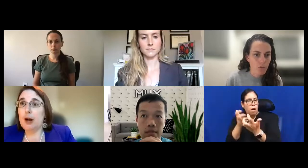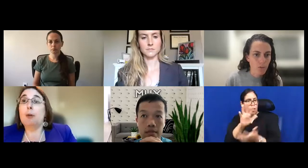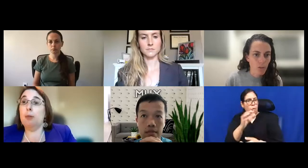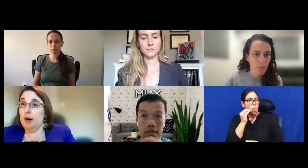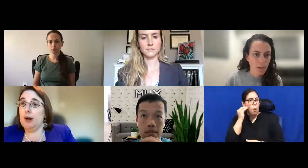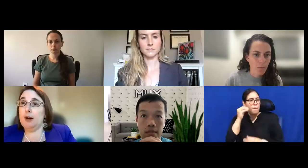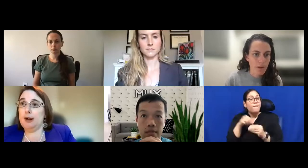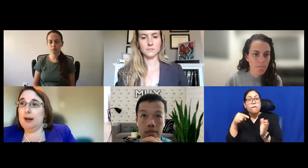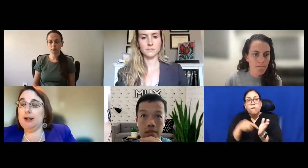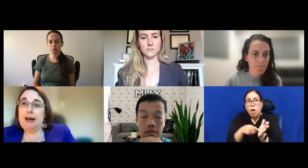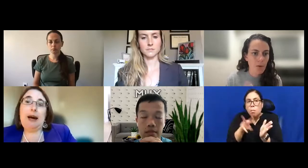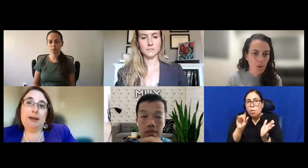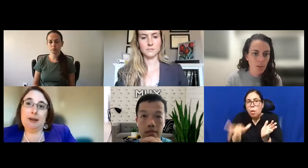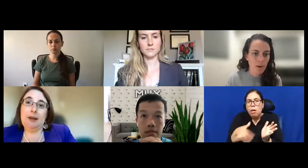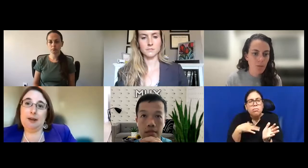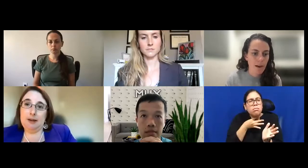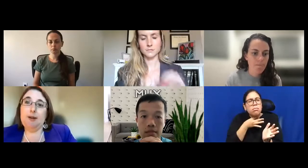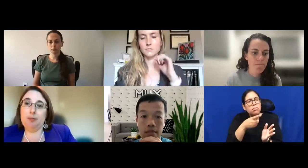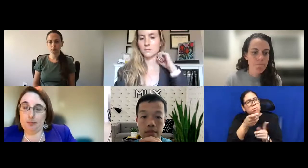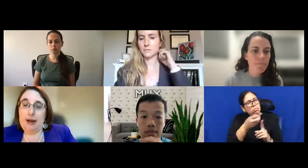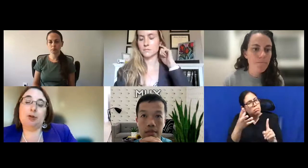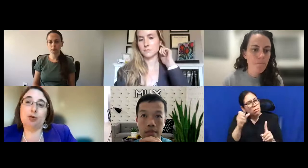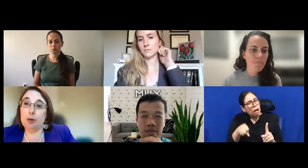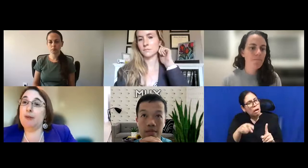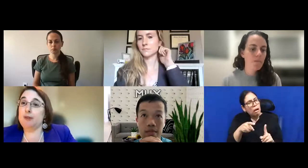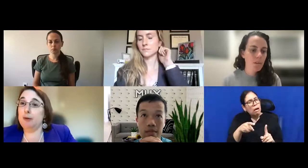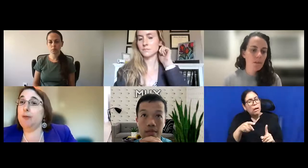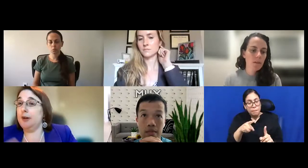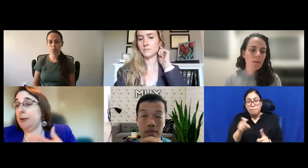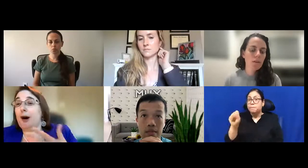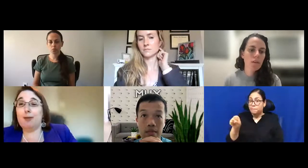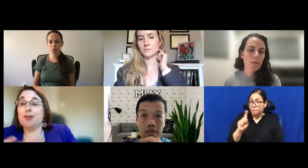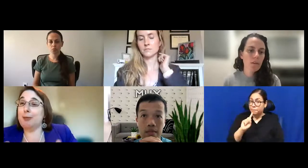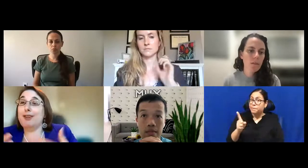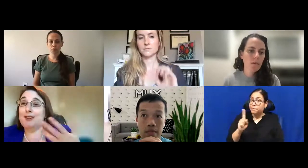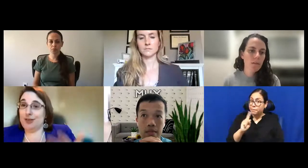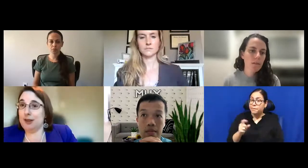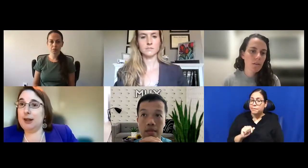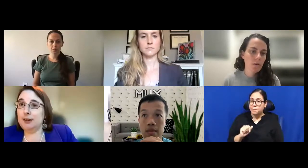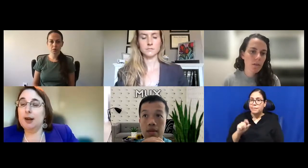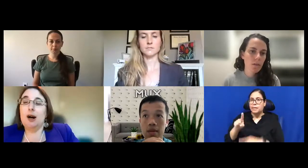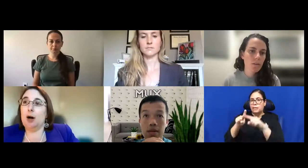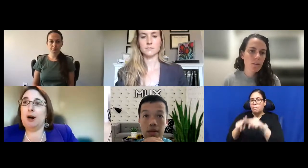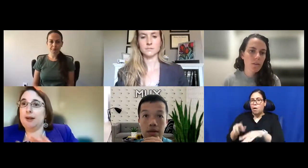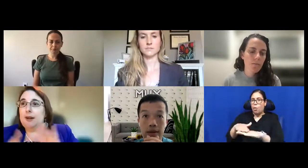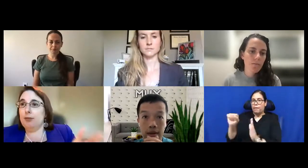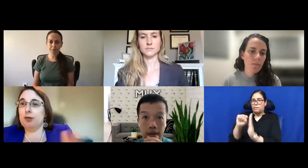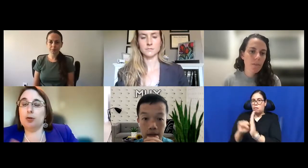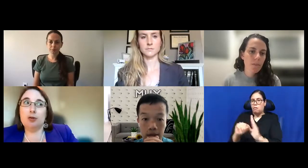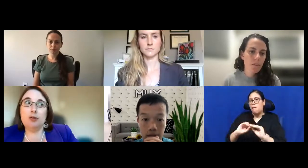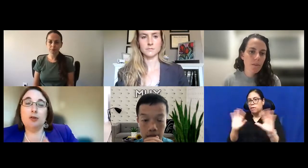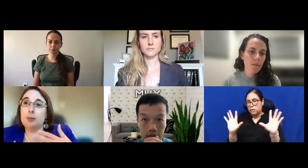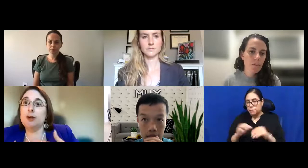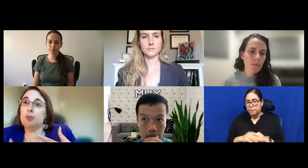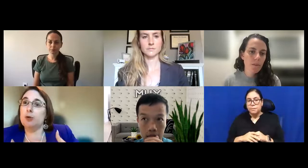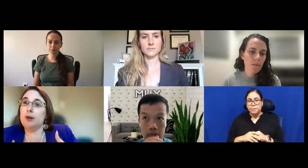Can you describe that a little bit? Yeah, experience with that? Yeah, so it's a little bit, it obviously depends on the state. I didn't divide, so